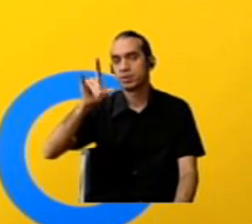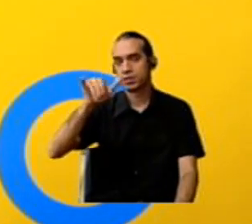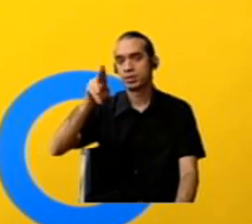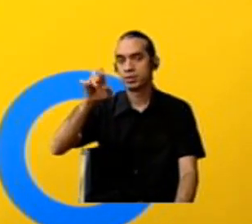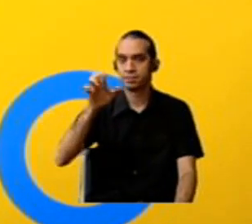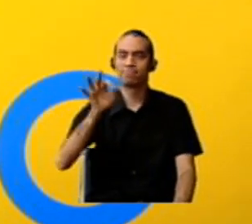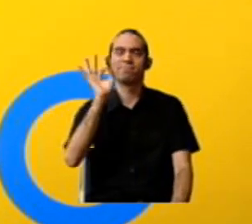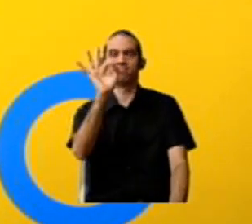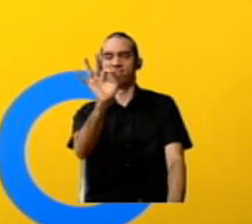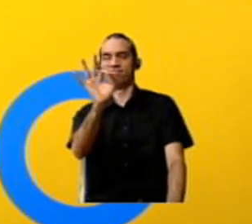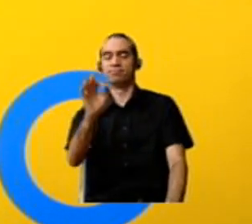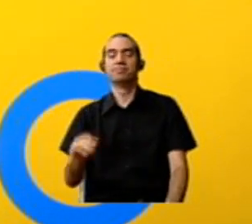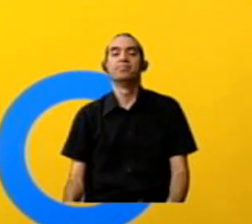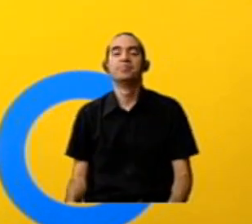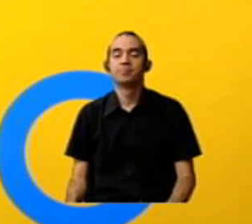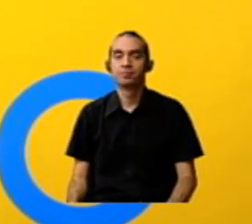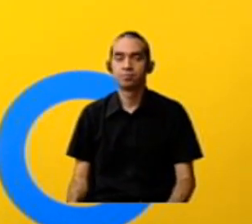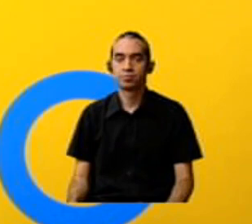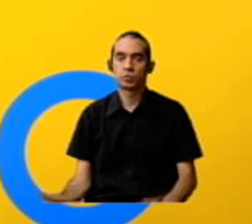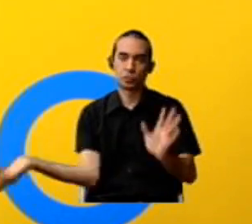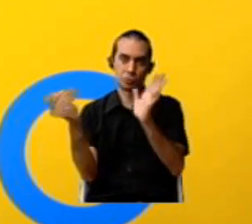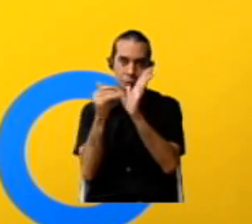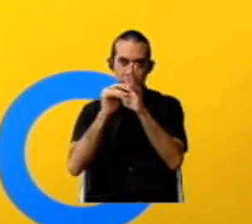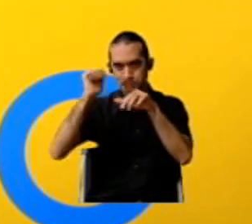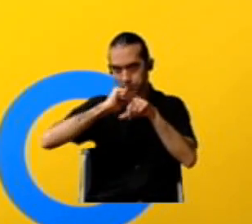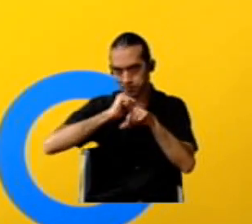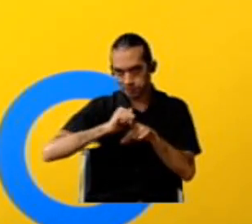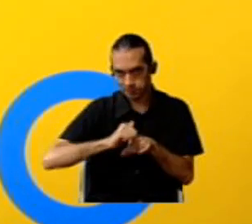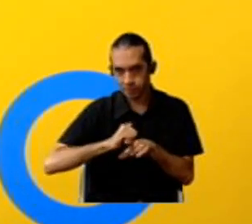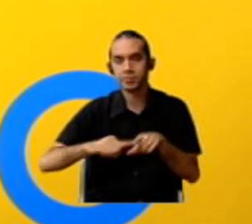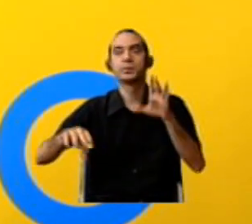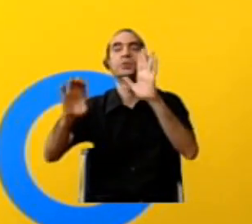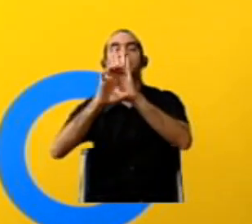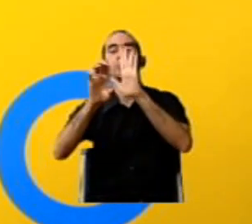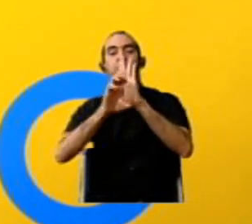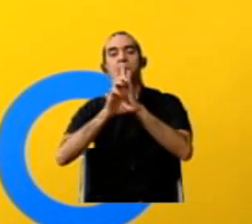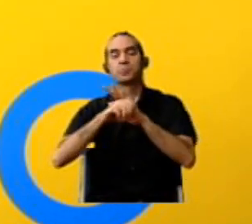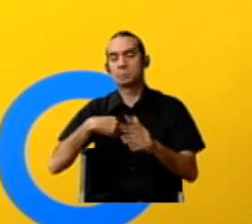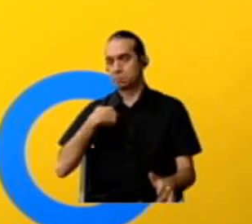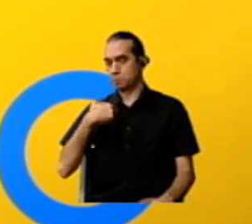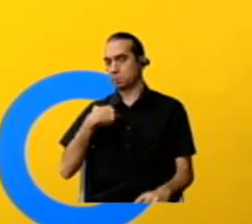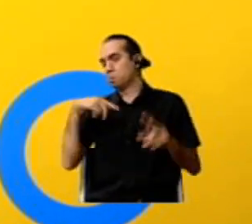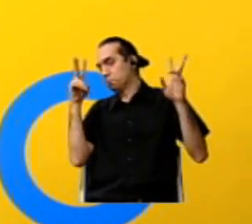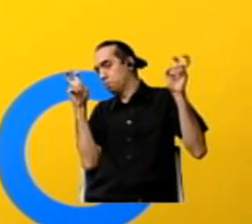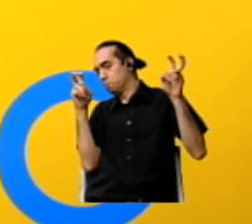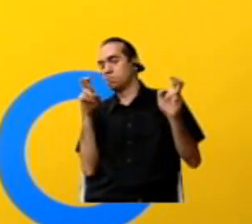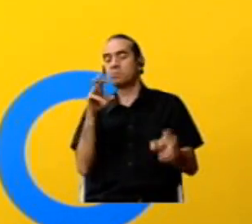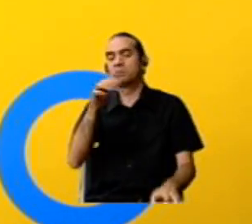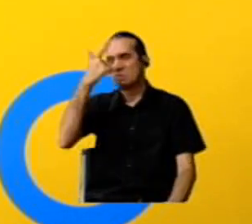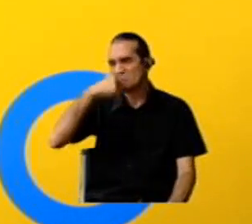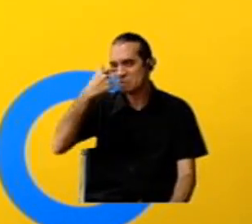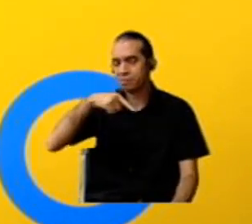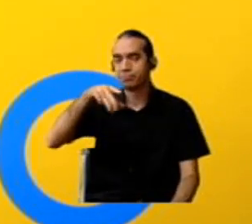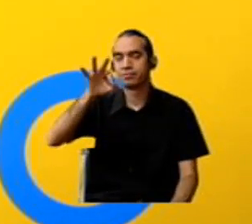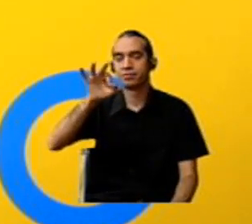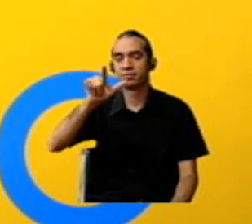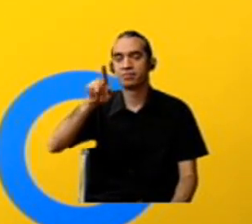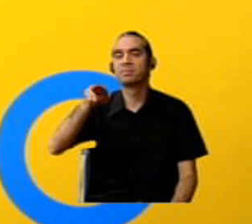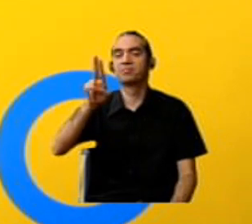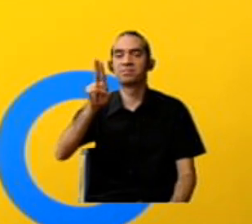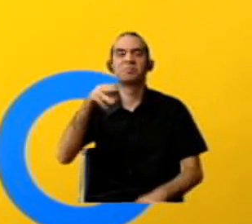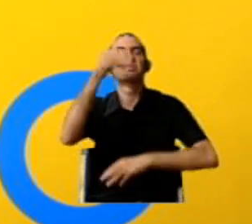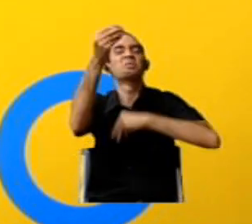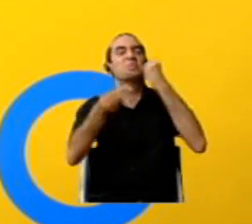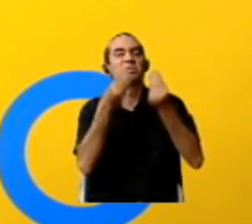Nice job. So let's review. If I had the flu, what should we